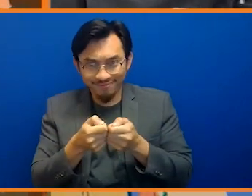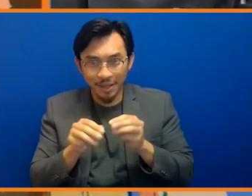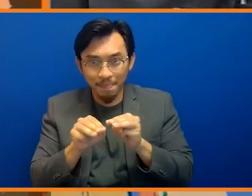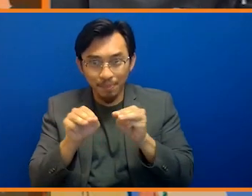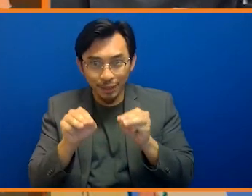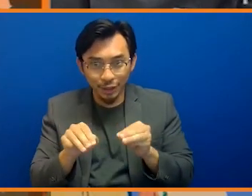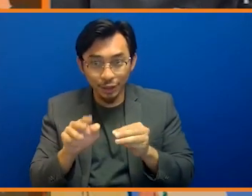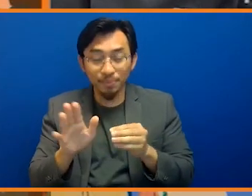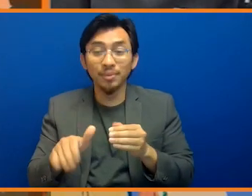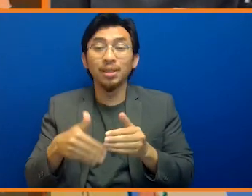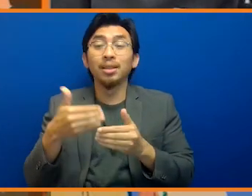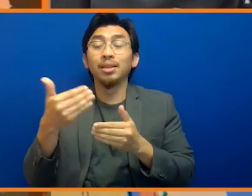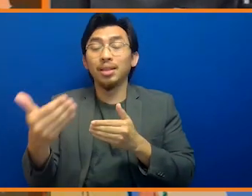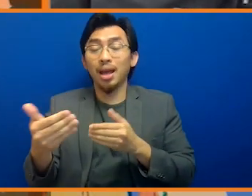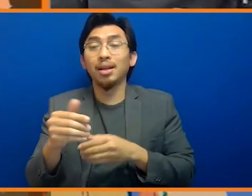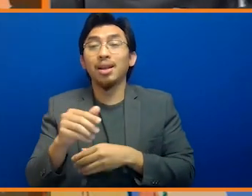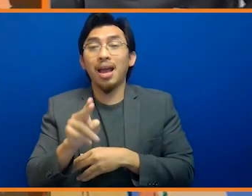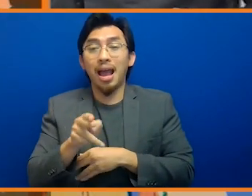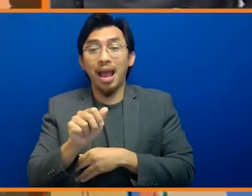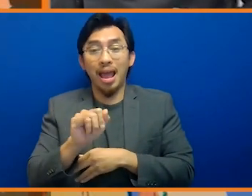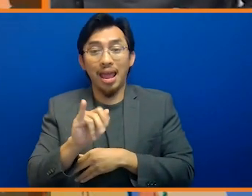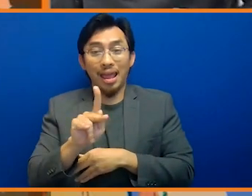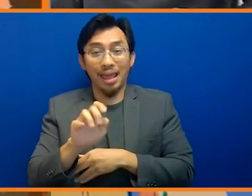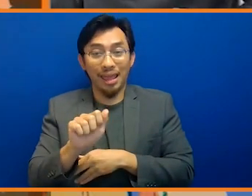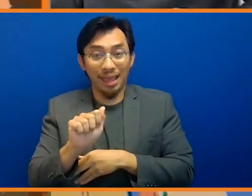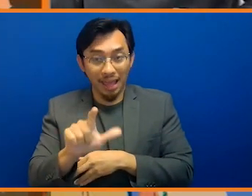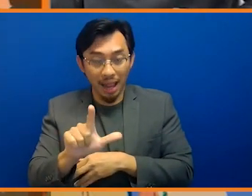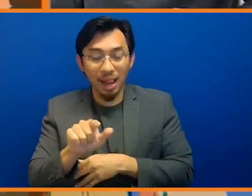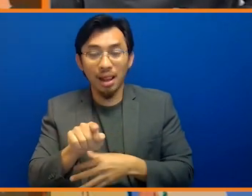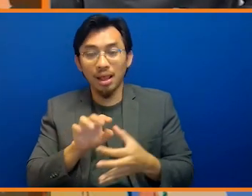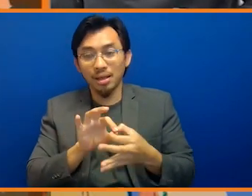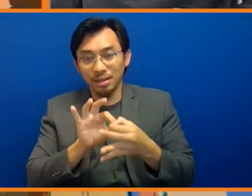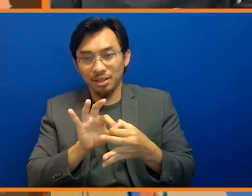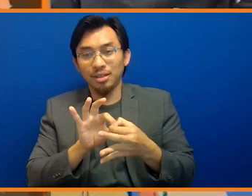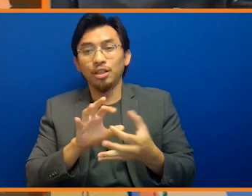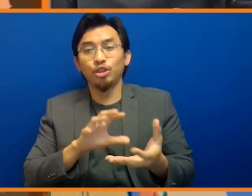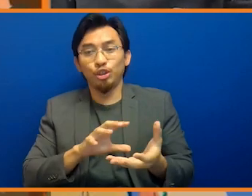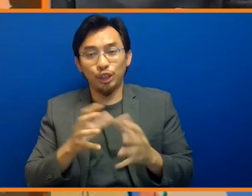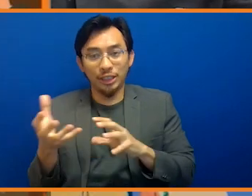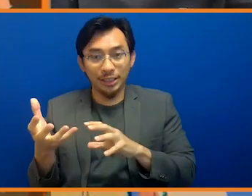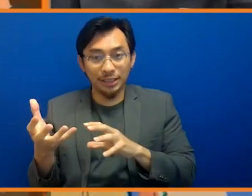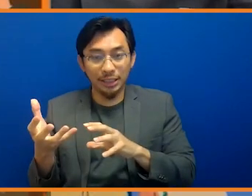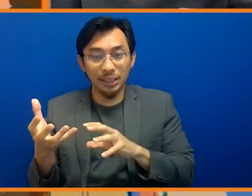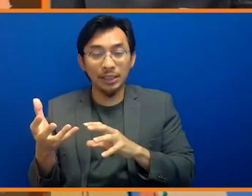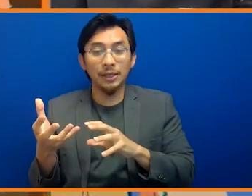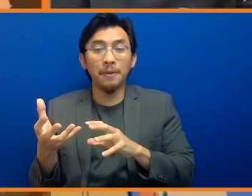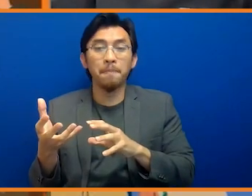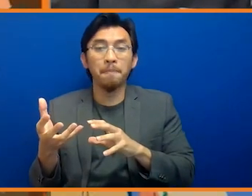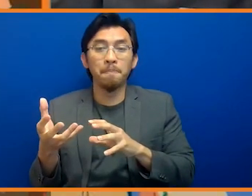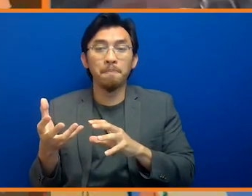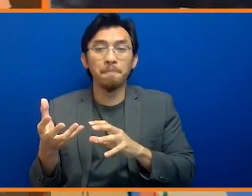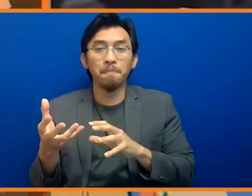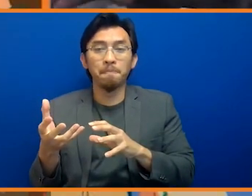on by Pak Haekal, also related to